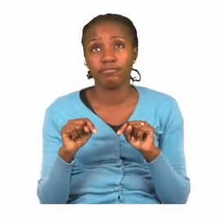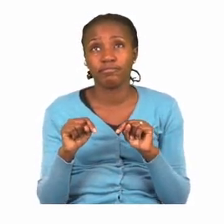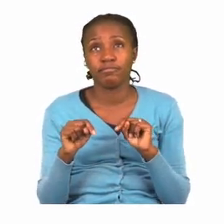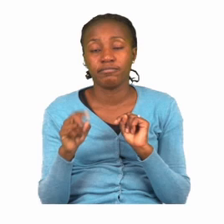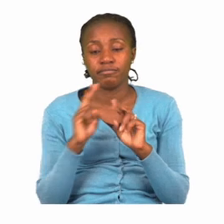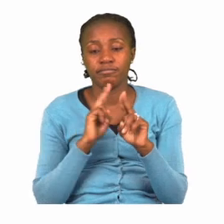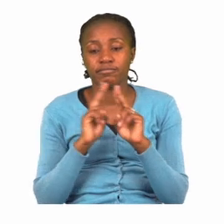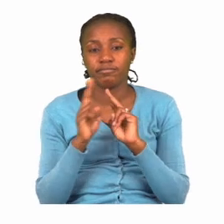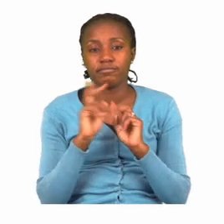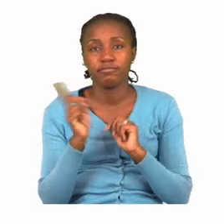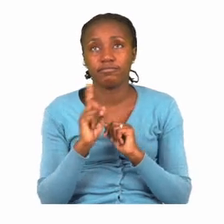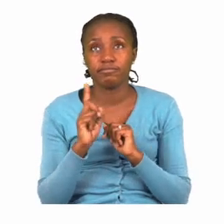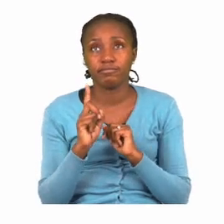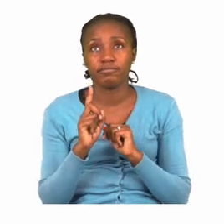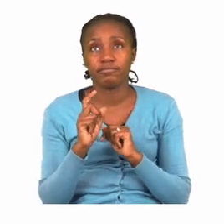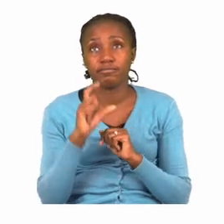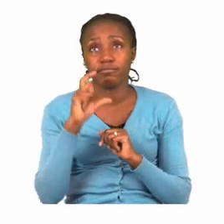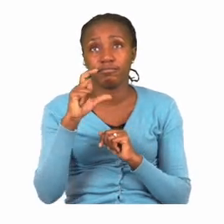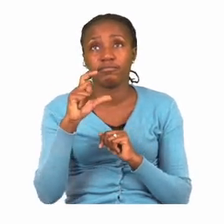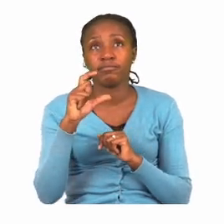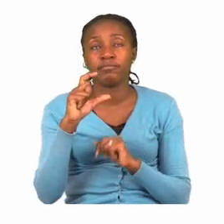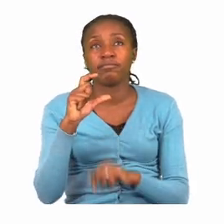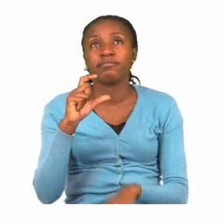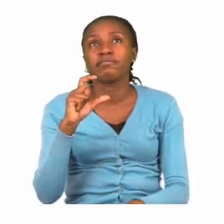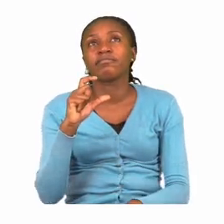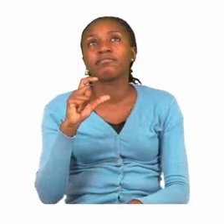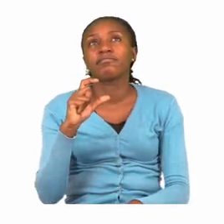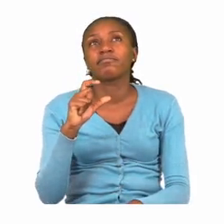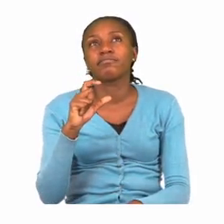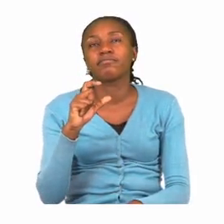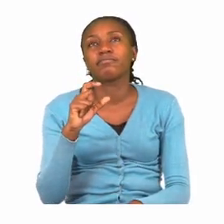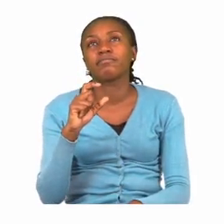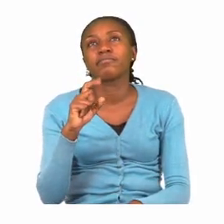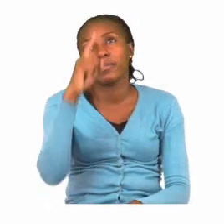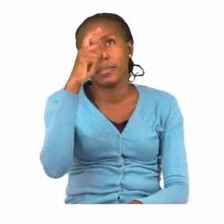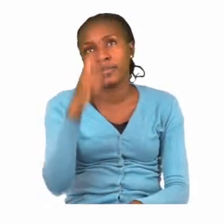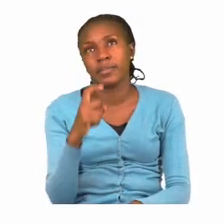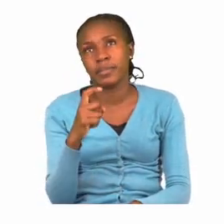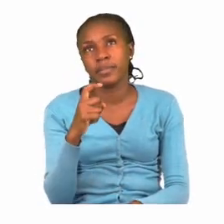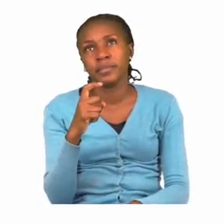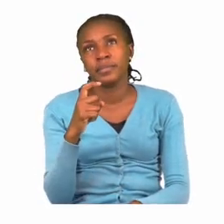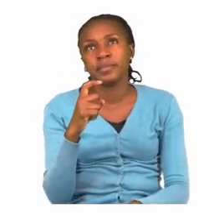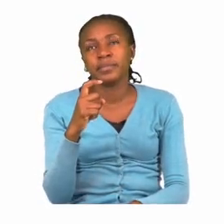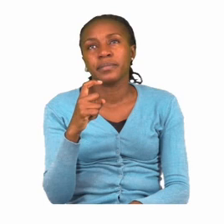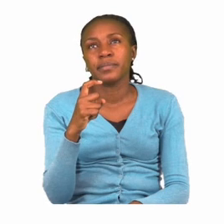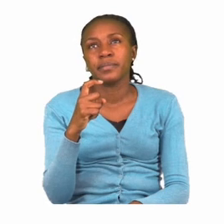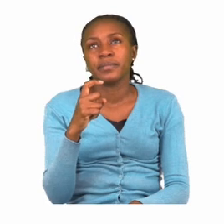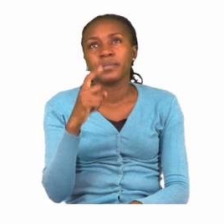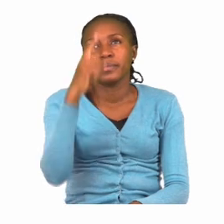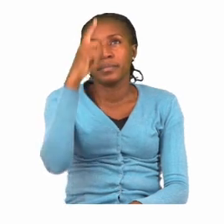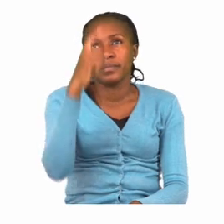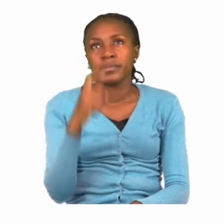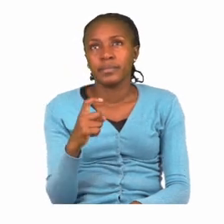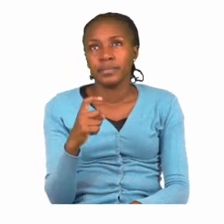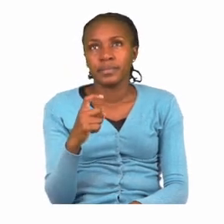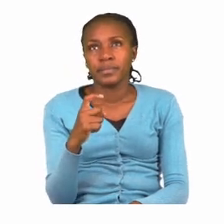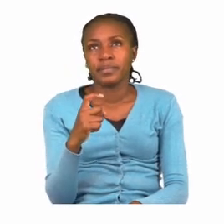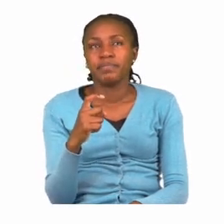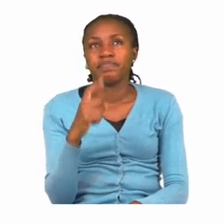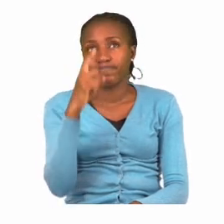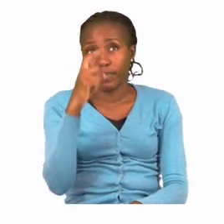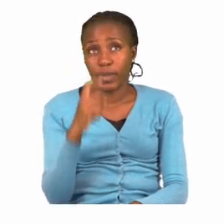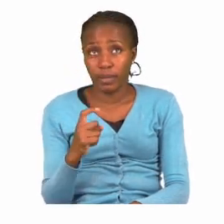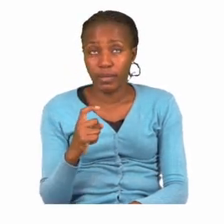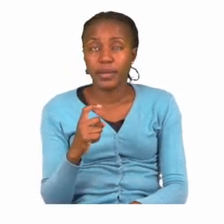or letter is the letter X. Can you say it with me?